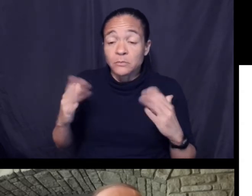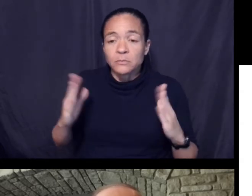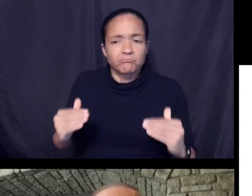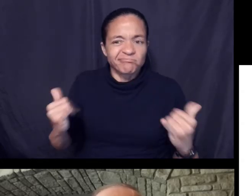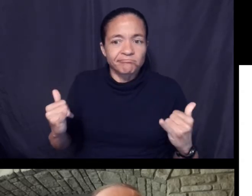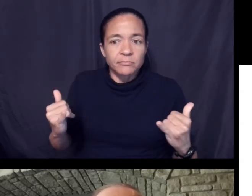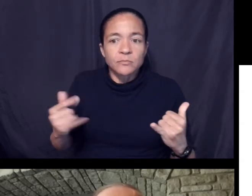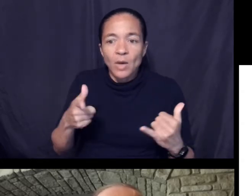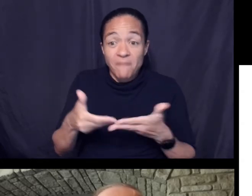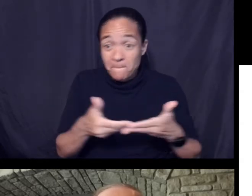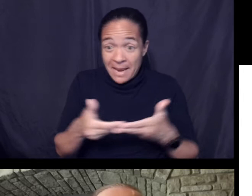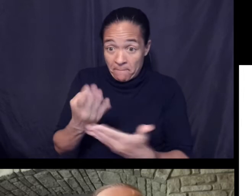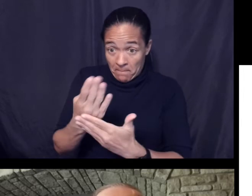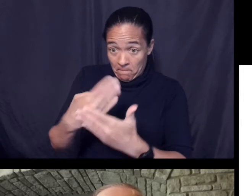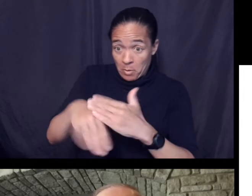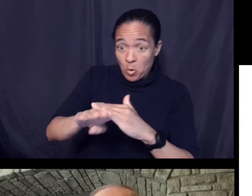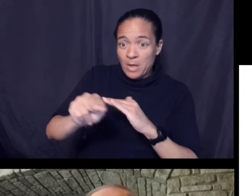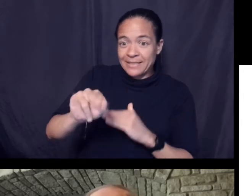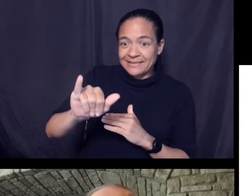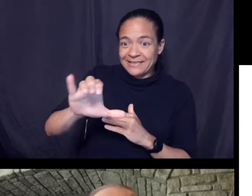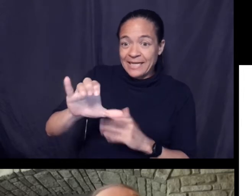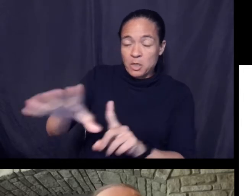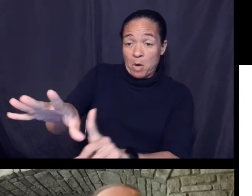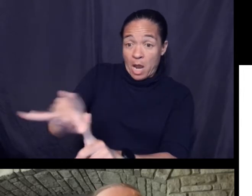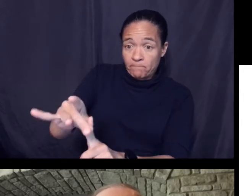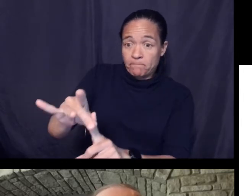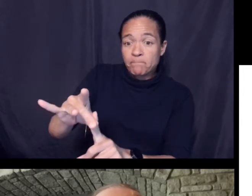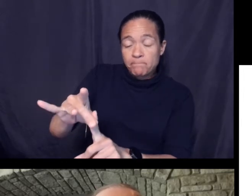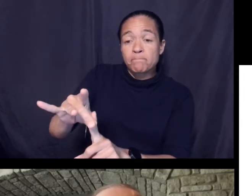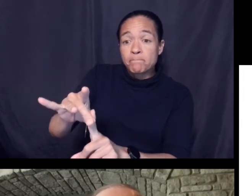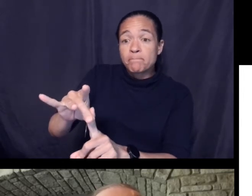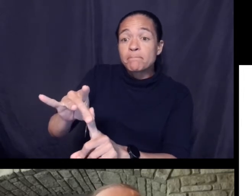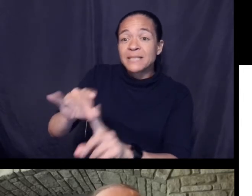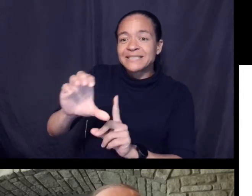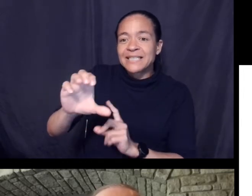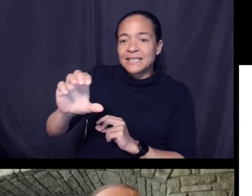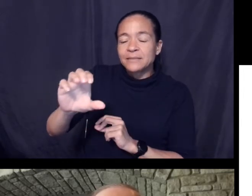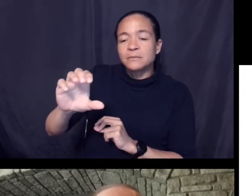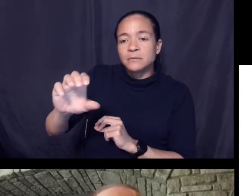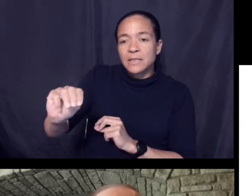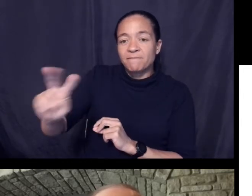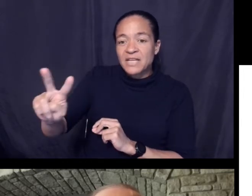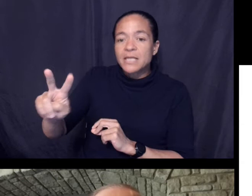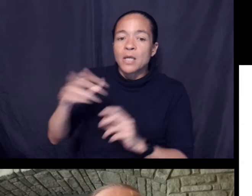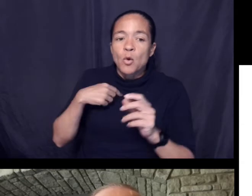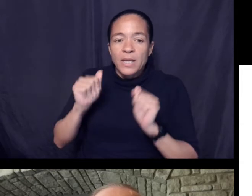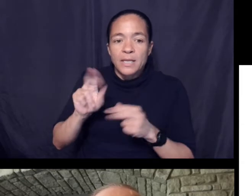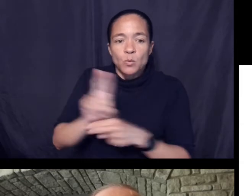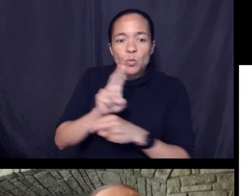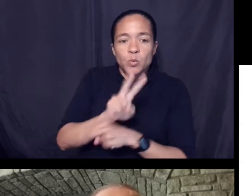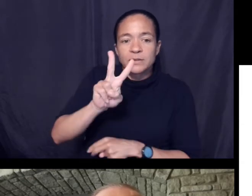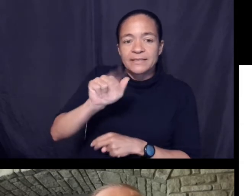present time, certainly if we have a baby born in our NICU who has CMV, We can treat them